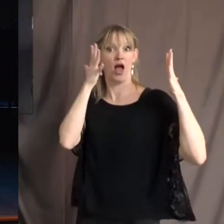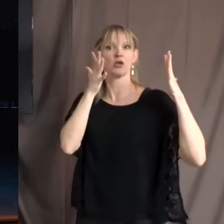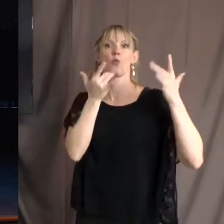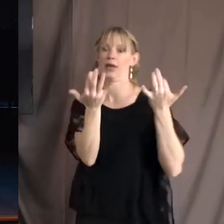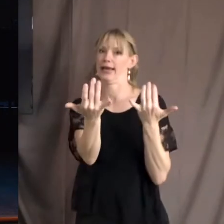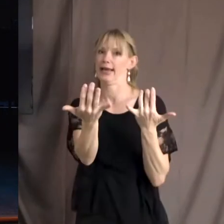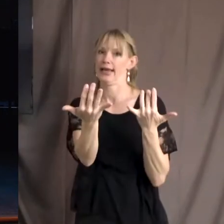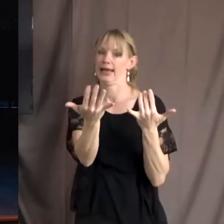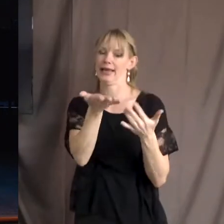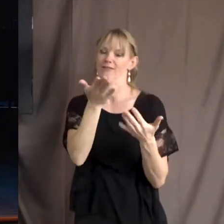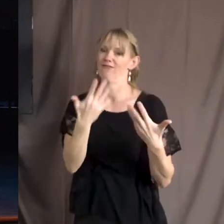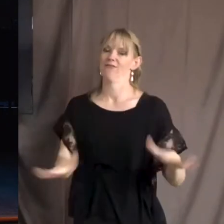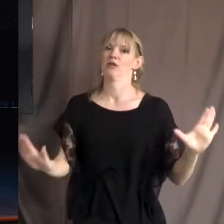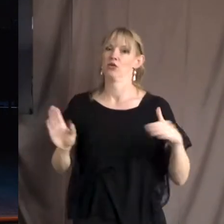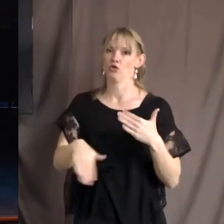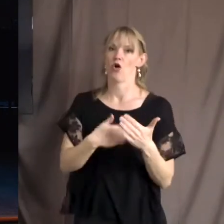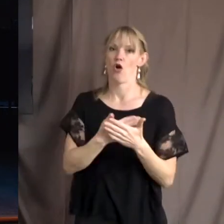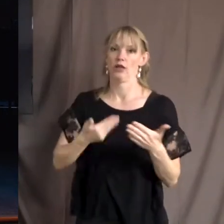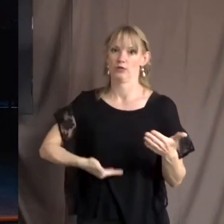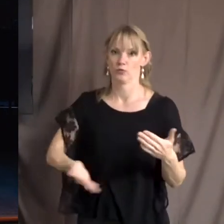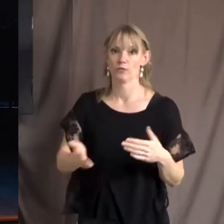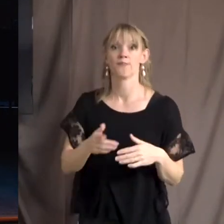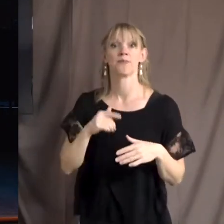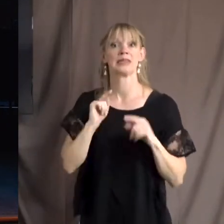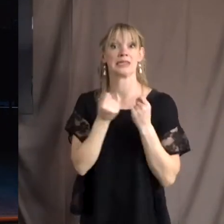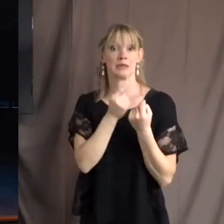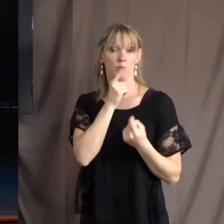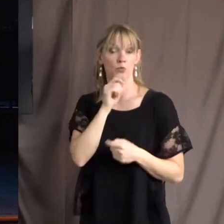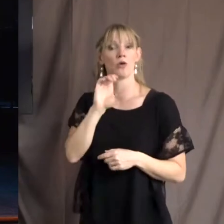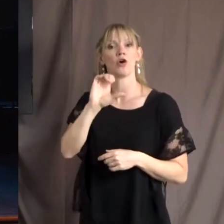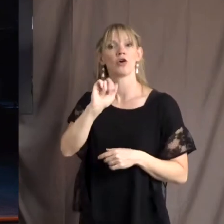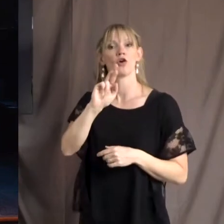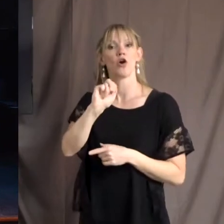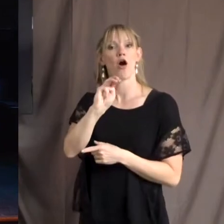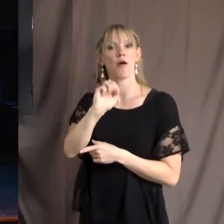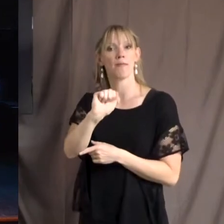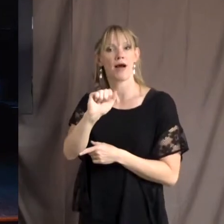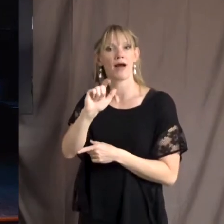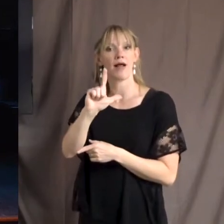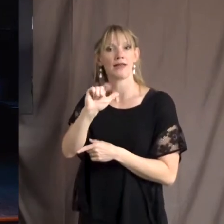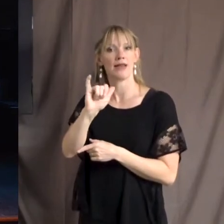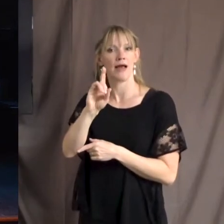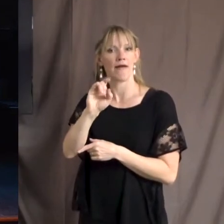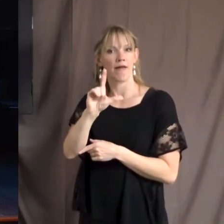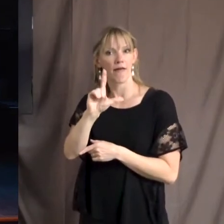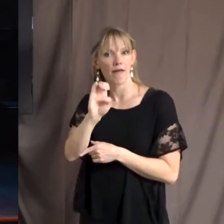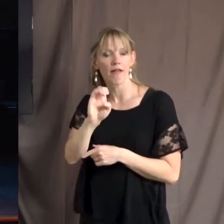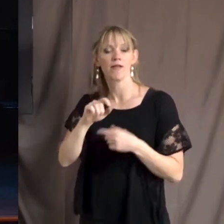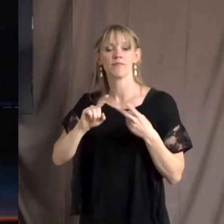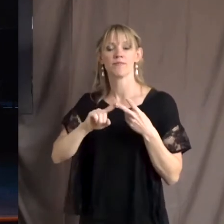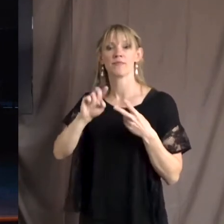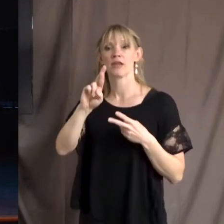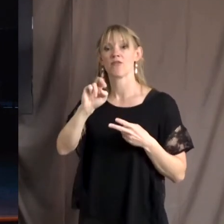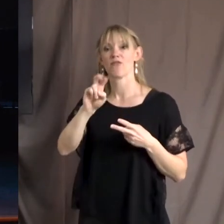complete introducing all of them. Our team is Karma Lytle, Reverend Carol